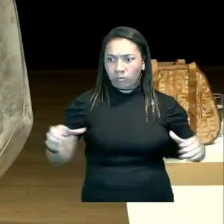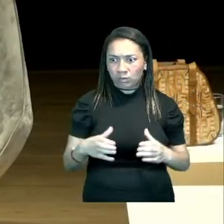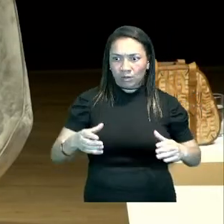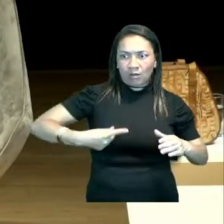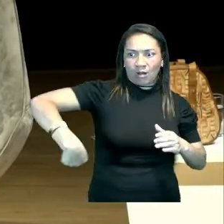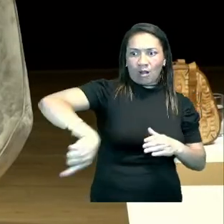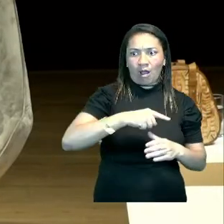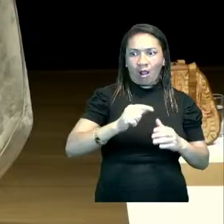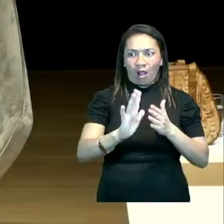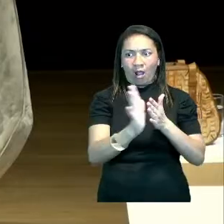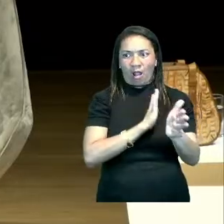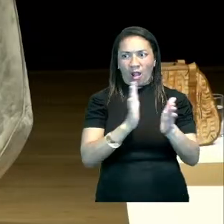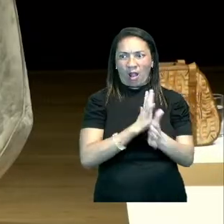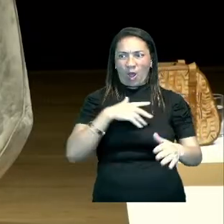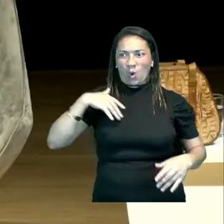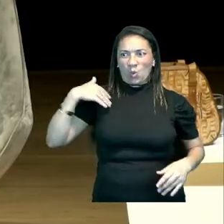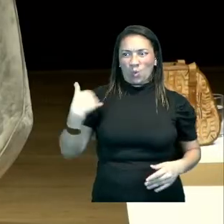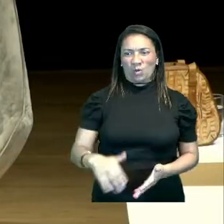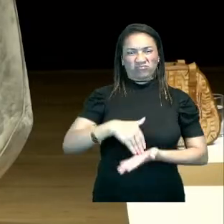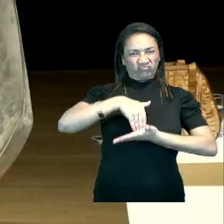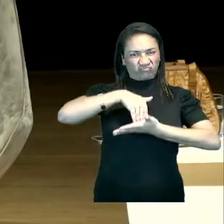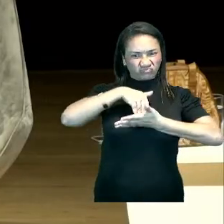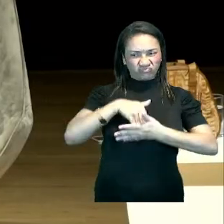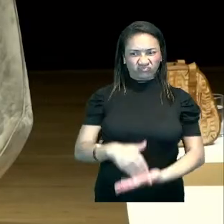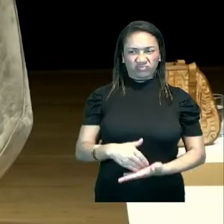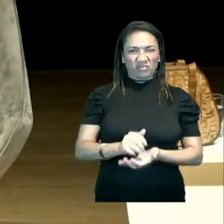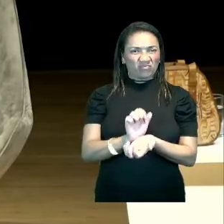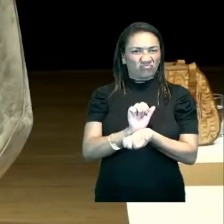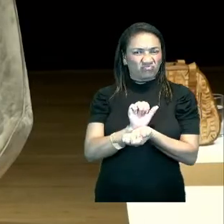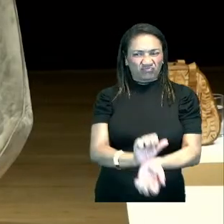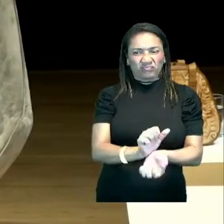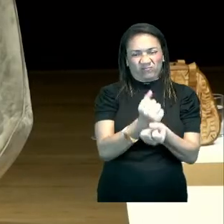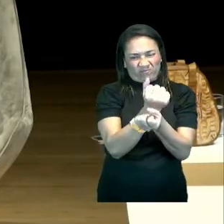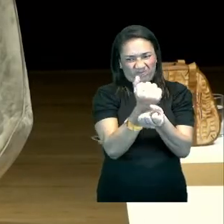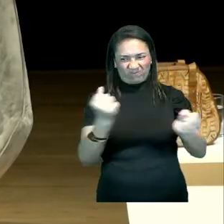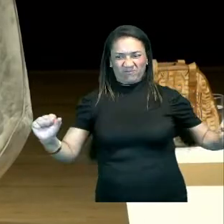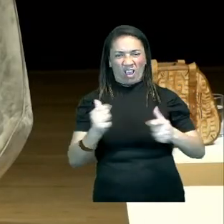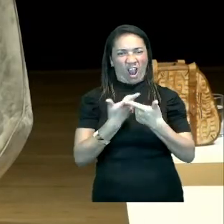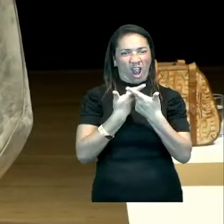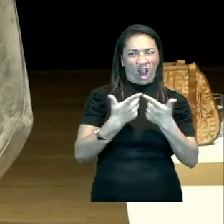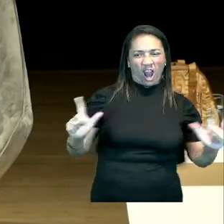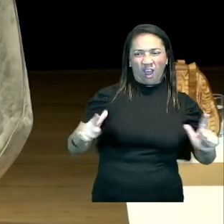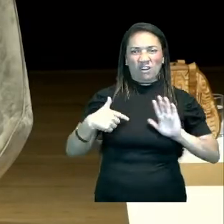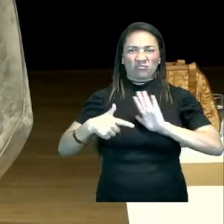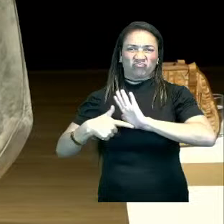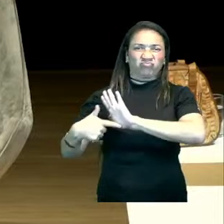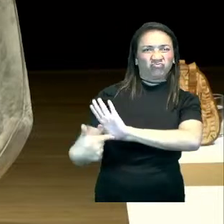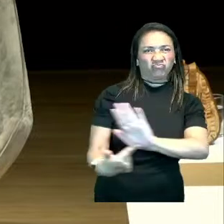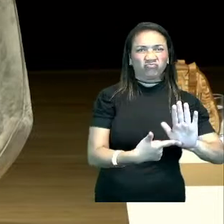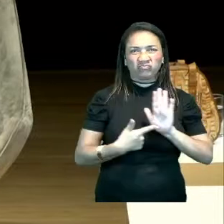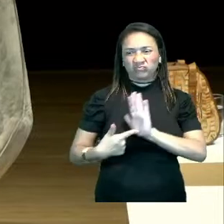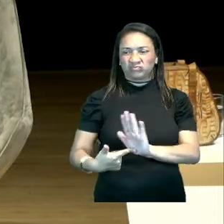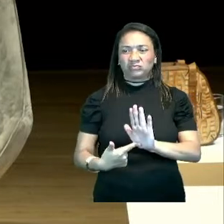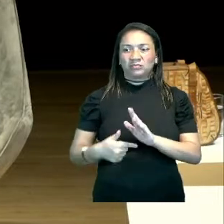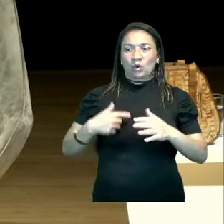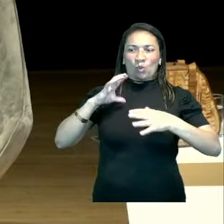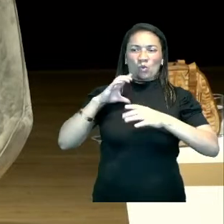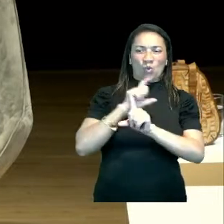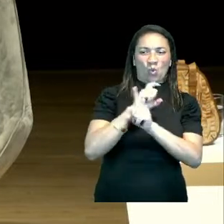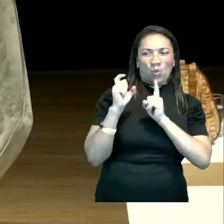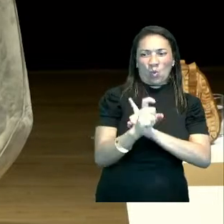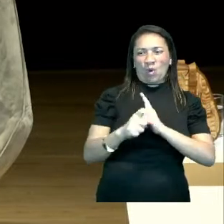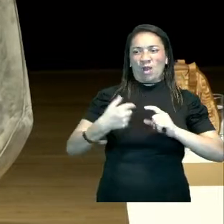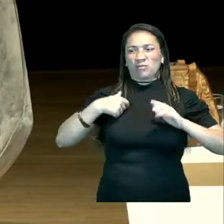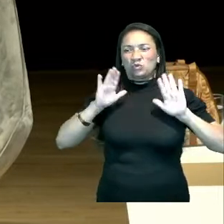day and had lived with pride and culture and in